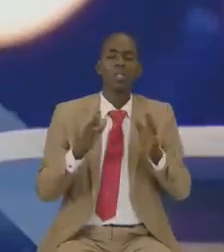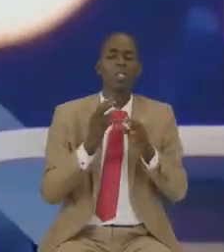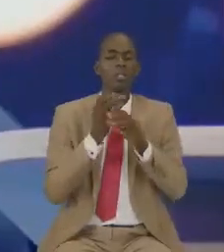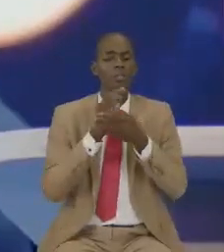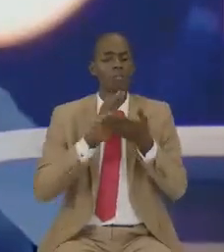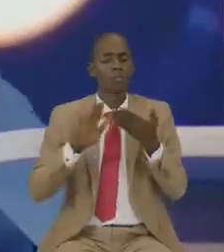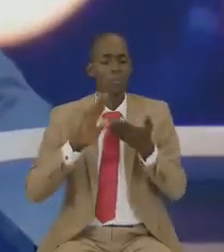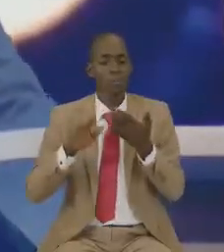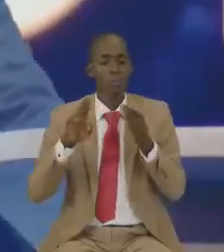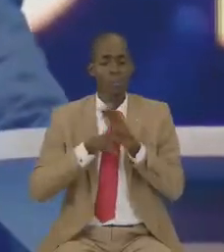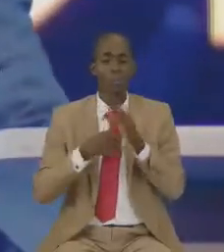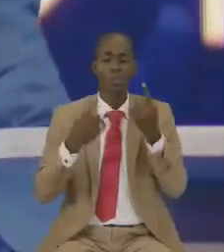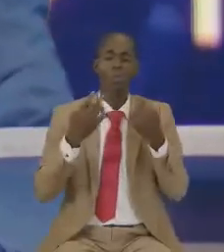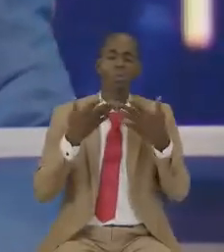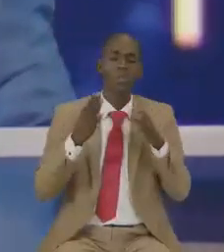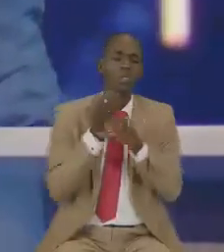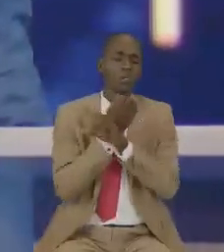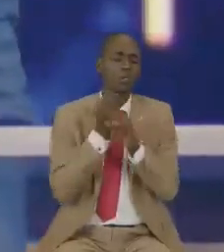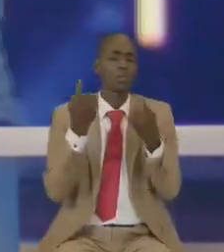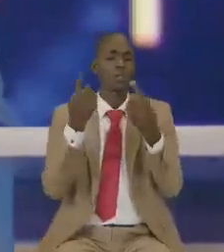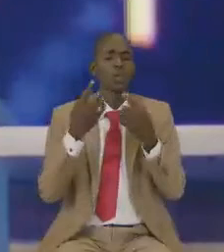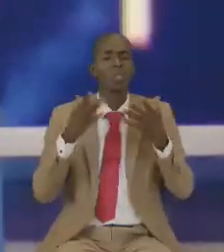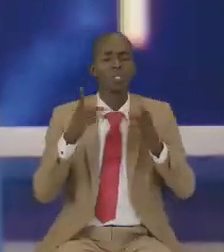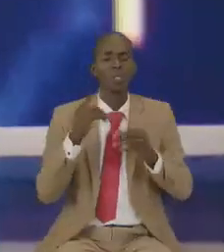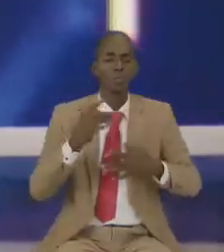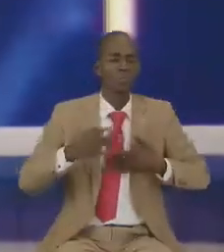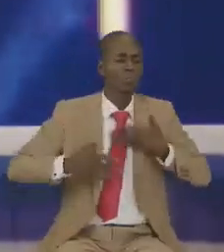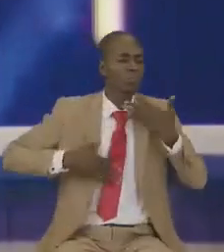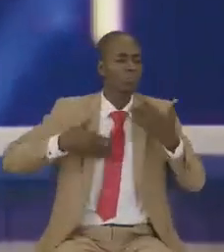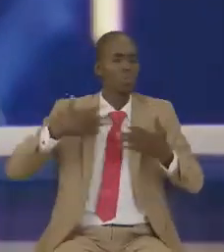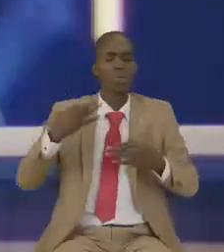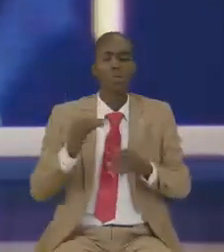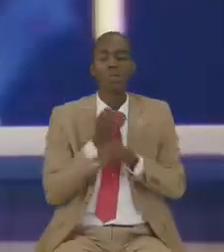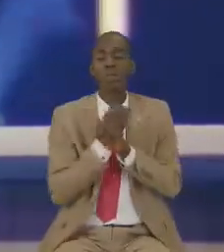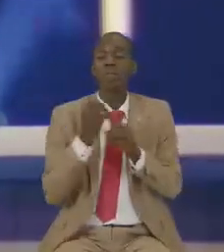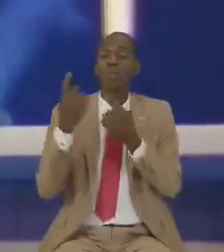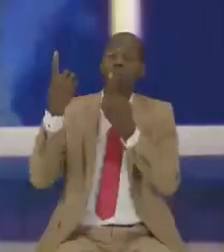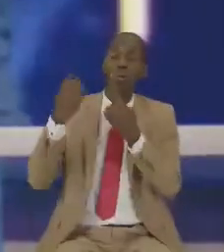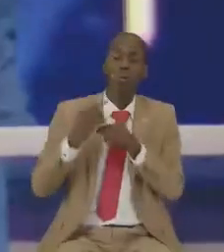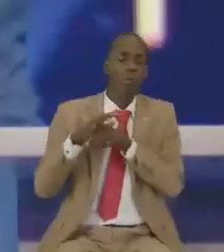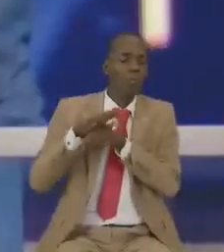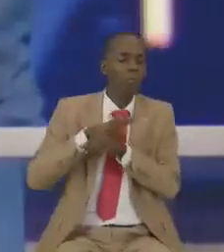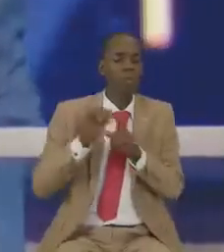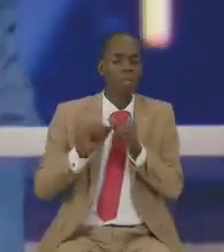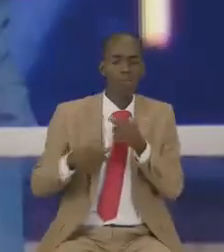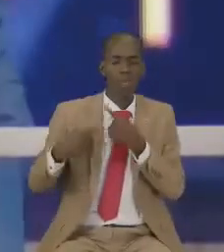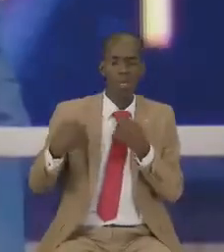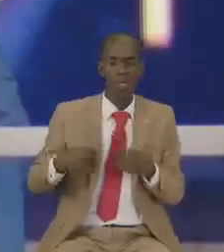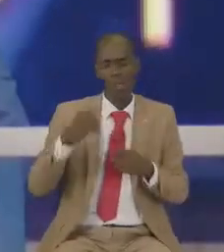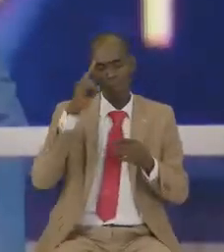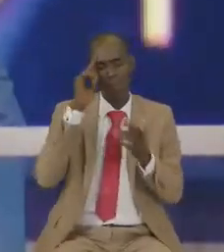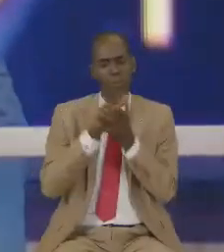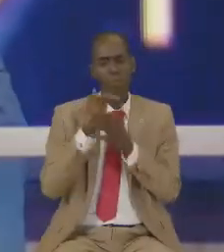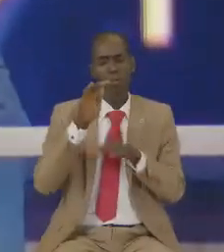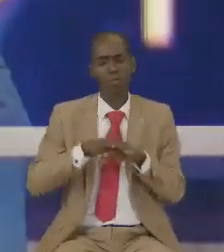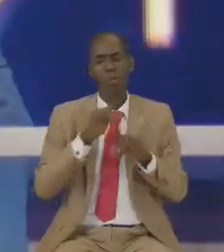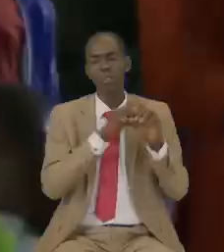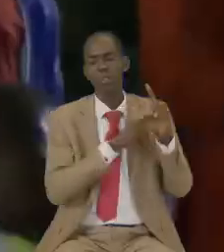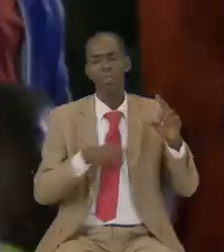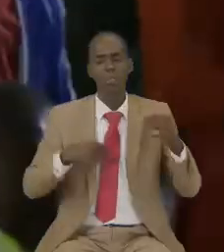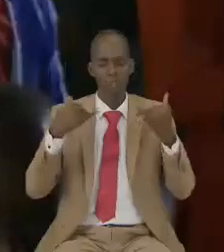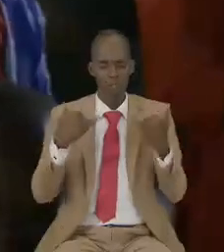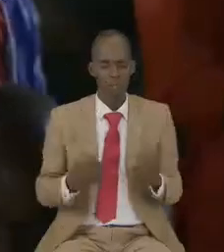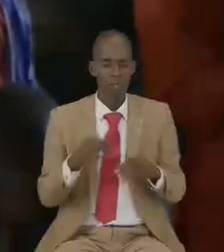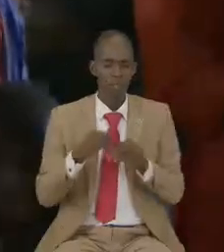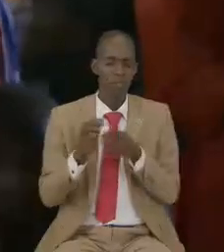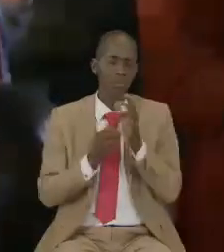the joy of salvation flood every heart believing on the Lord right now in Jesus'